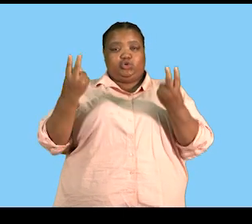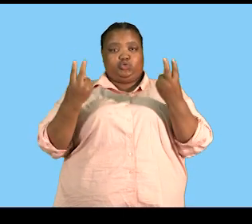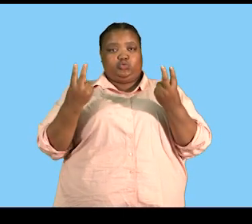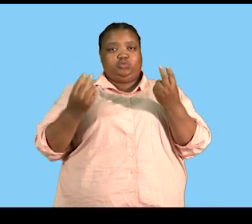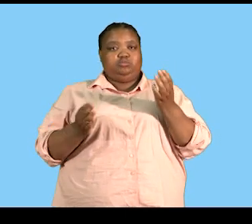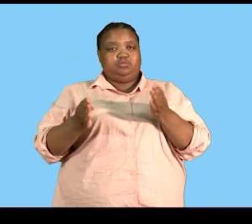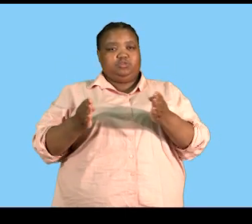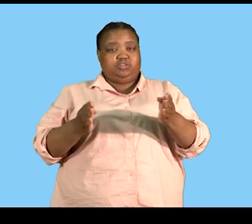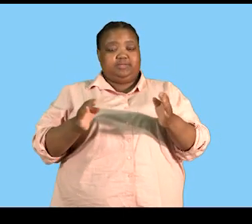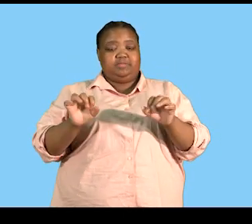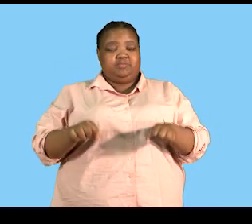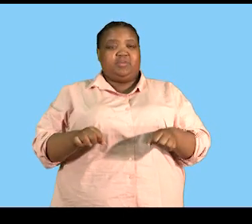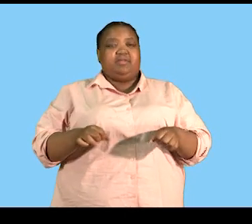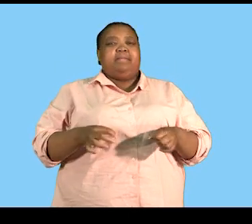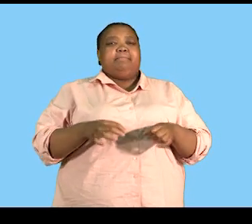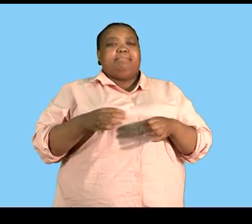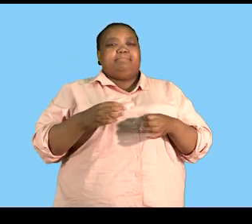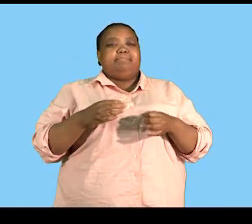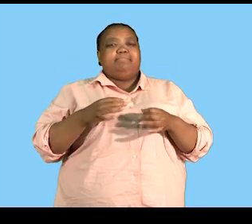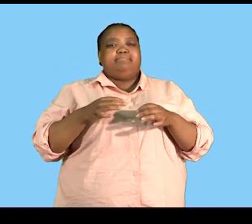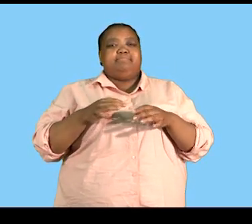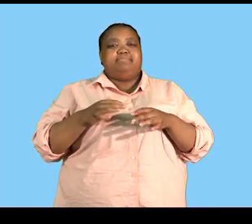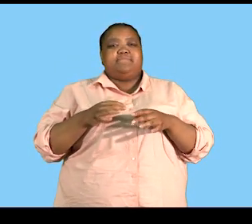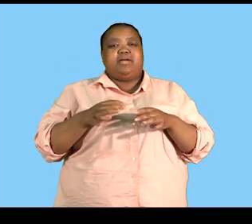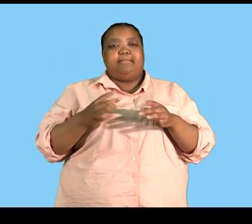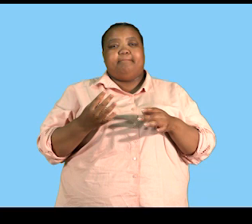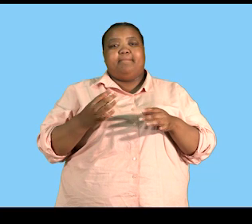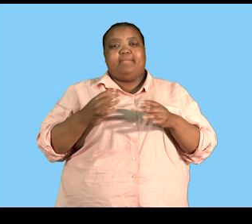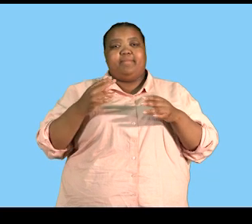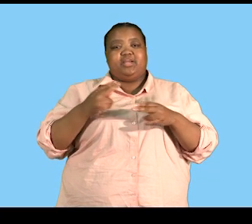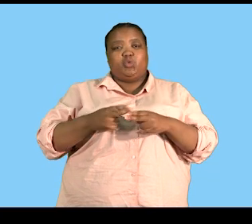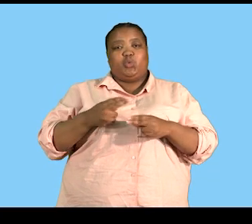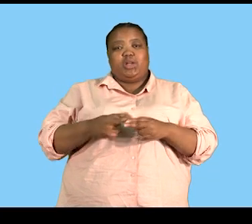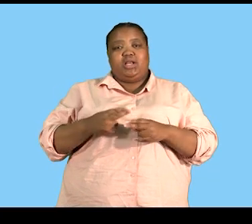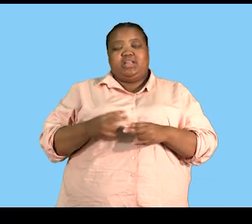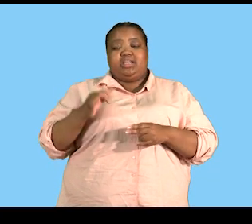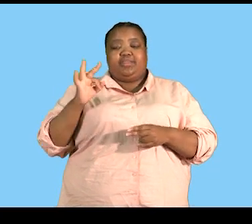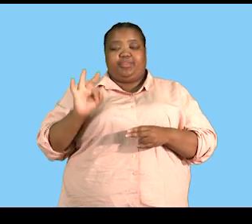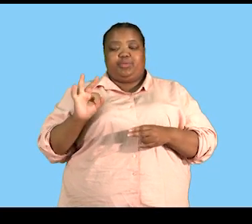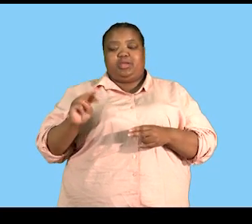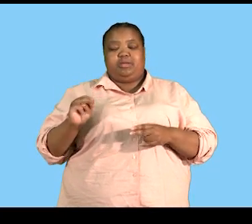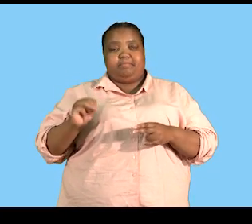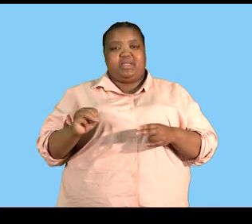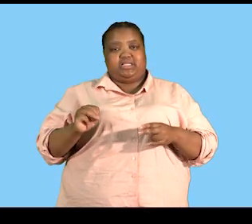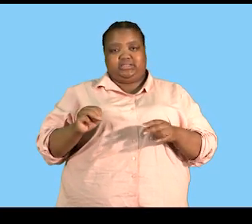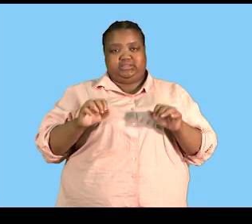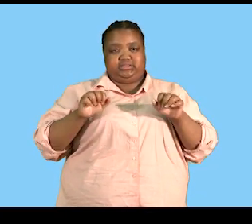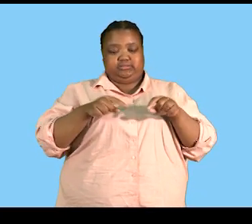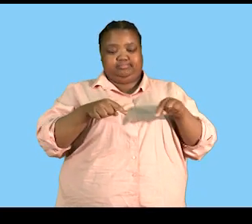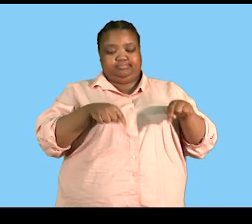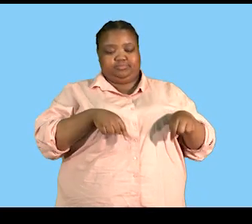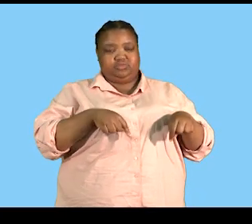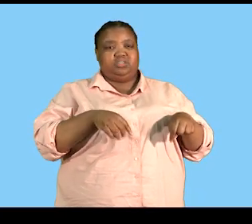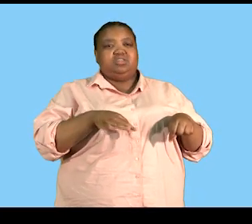the bathroom is 3 meters. So that is 3 meters,